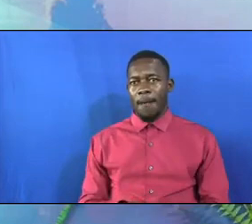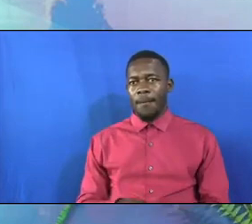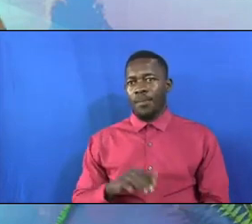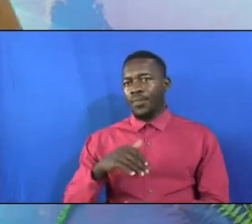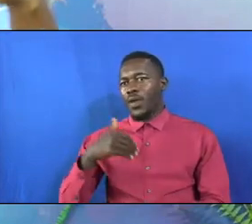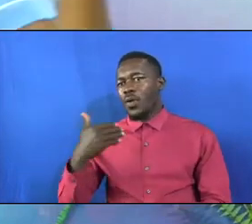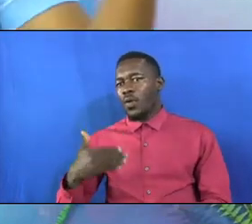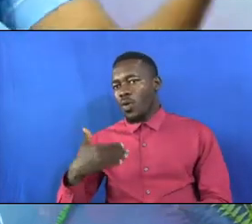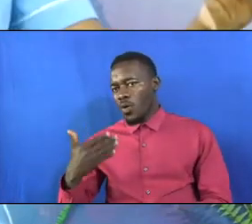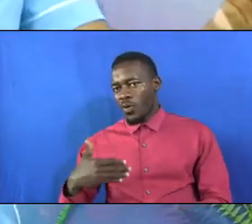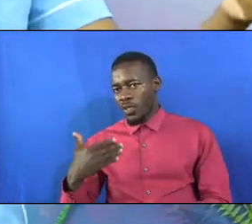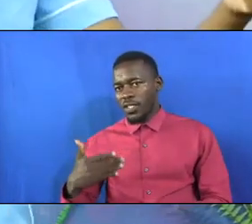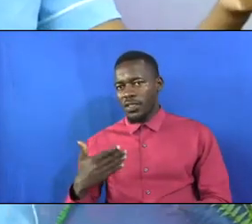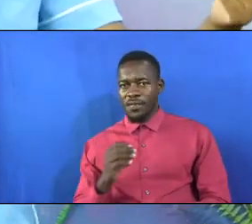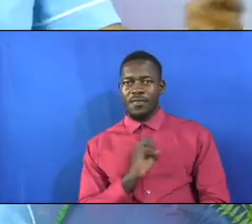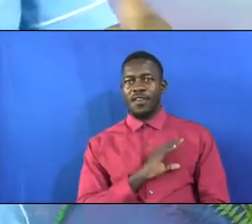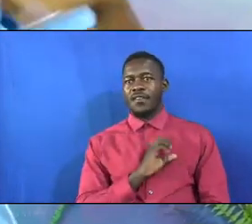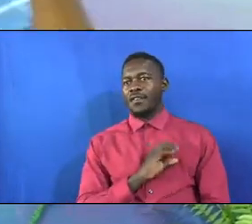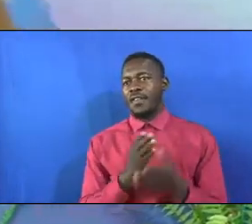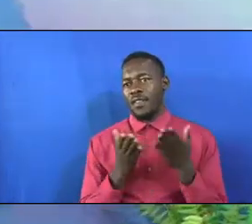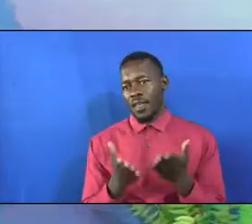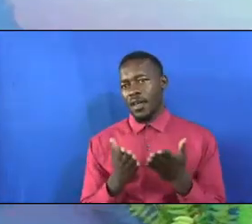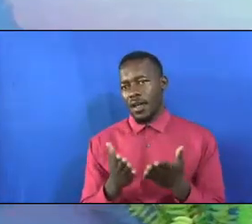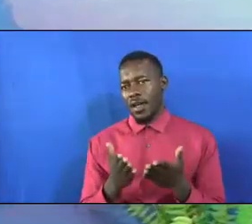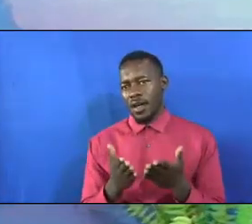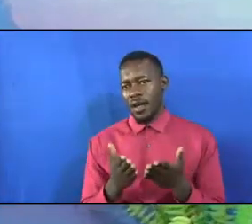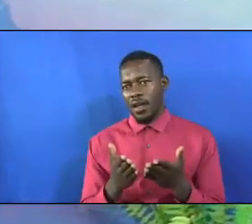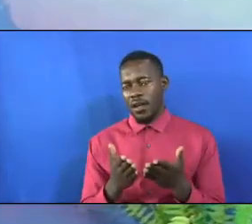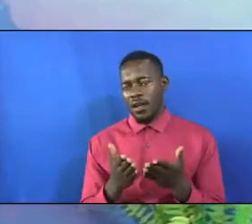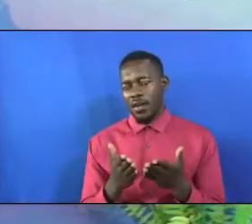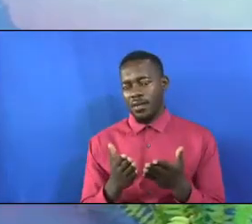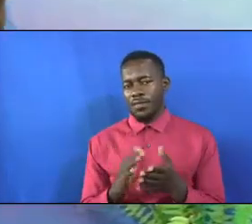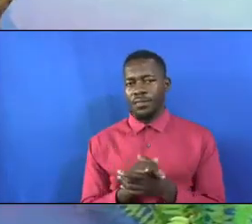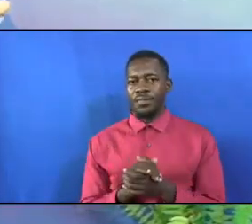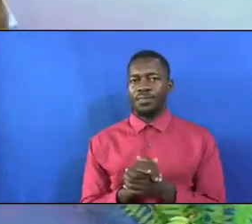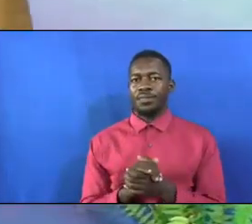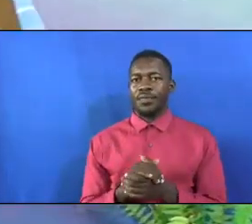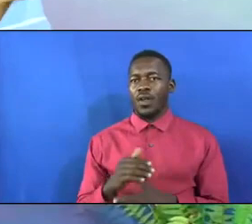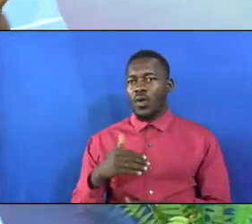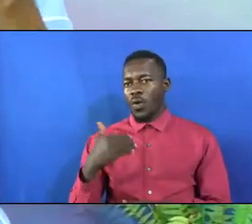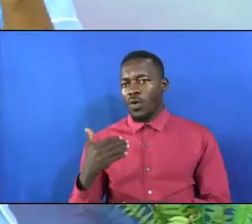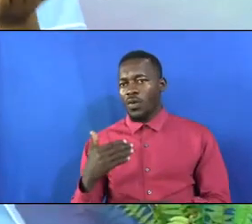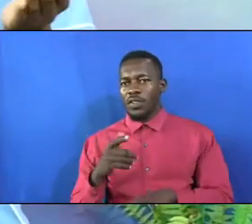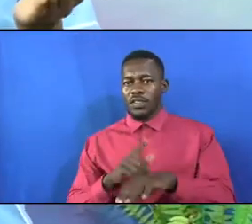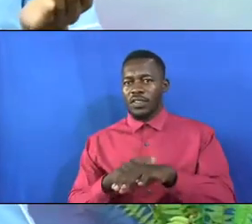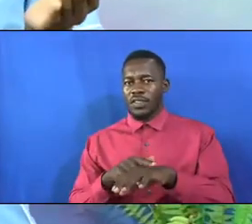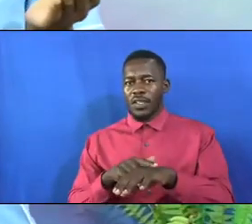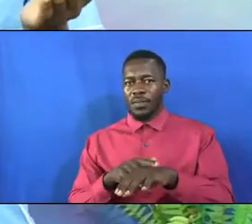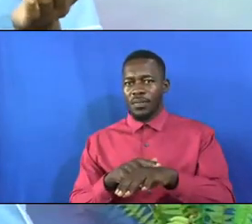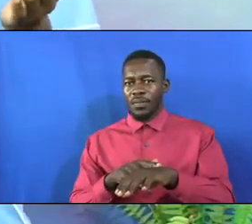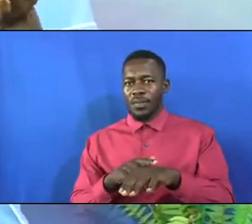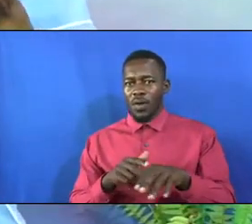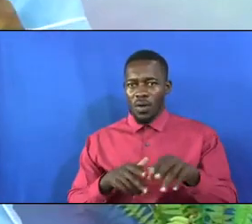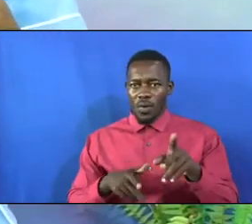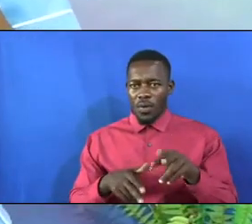Every time there is fear, there is always a response. When you're walking in